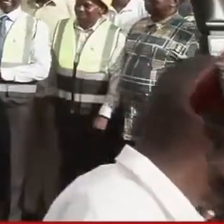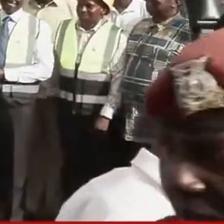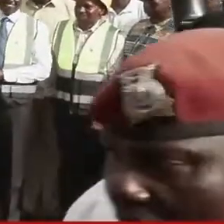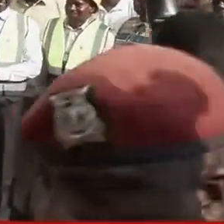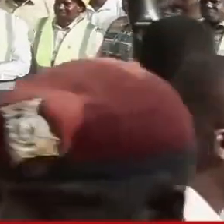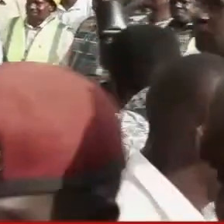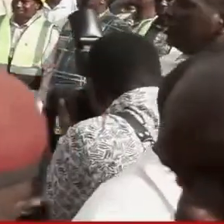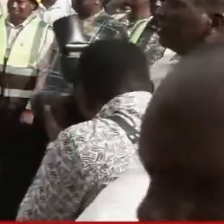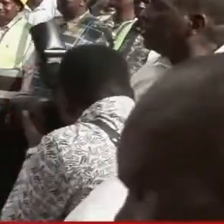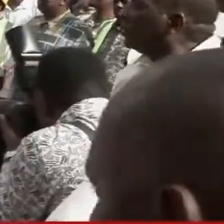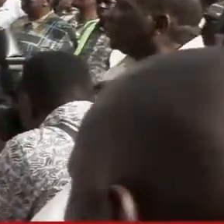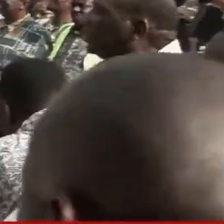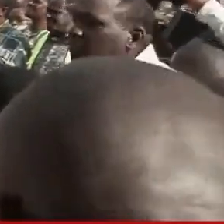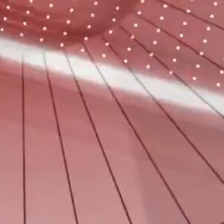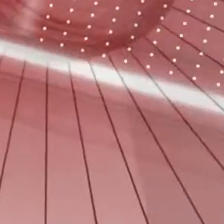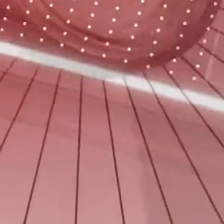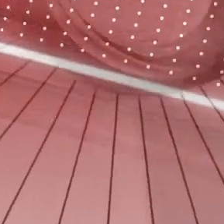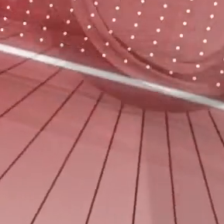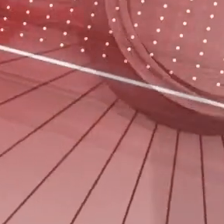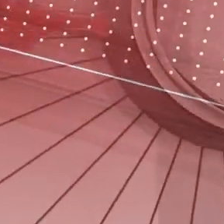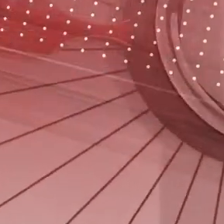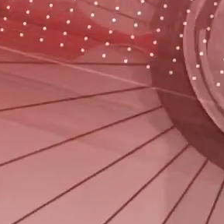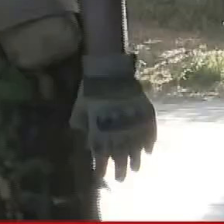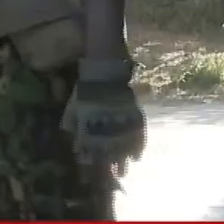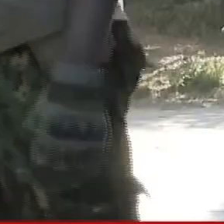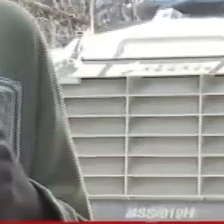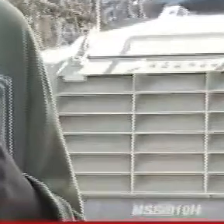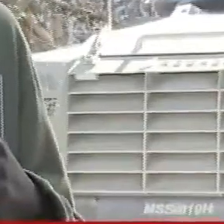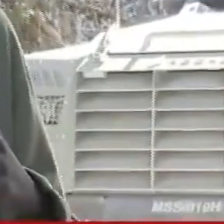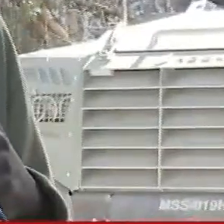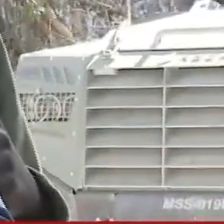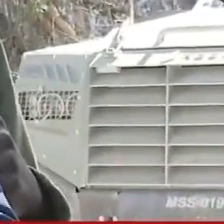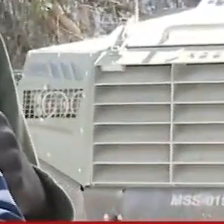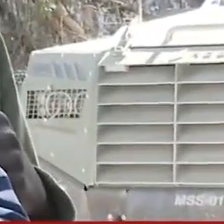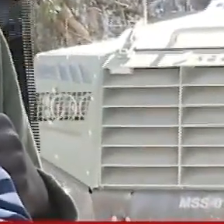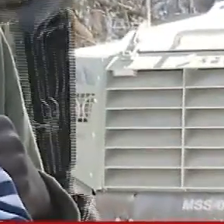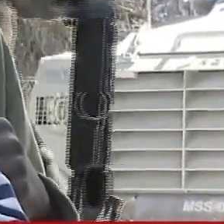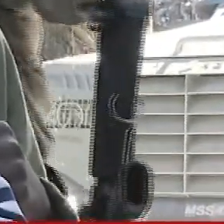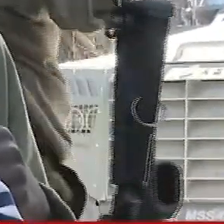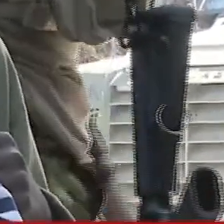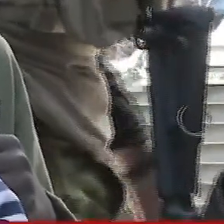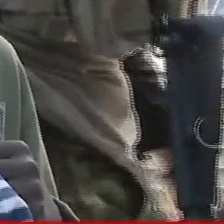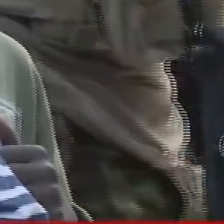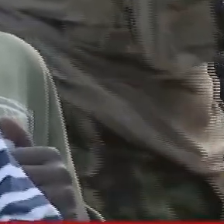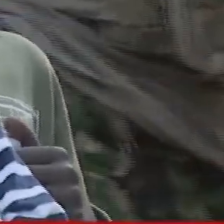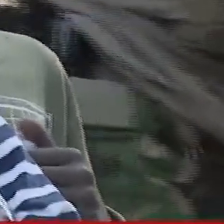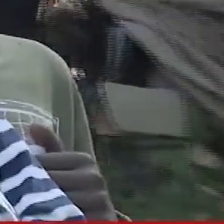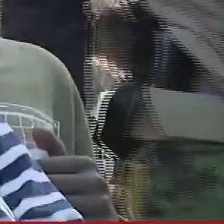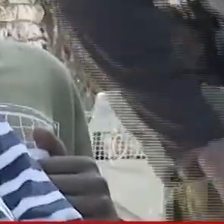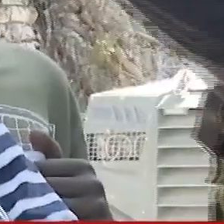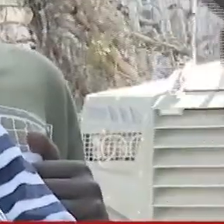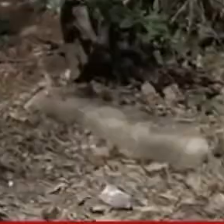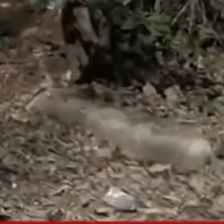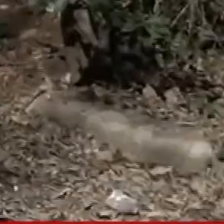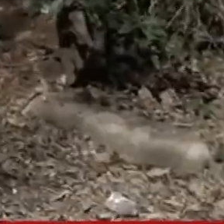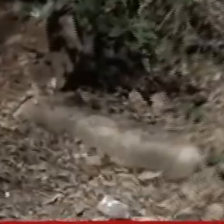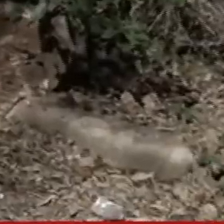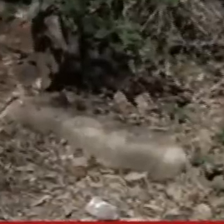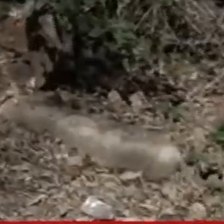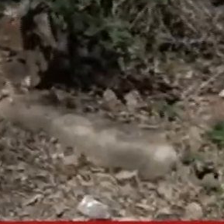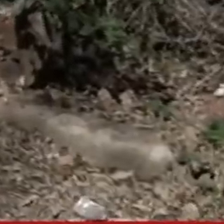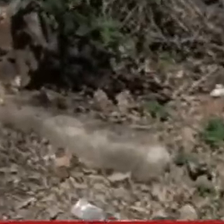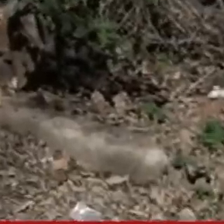their guns on Gachagua. Which way Haiti? Kenya's peacekeeping mission in Haiti